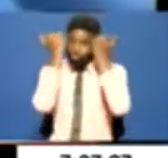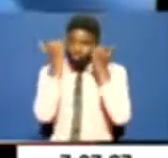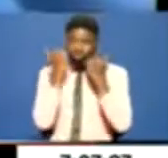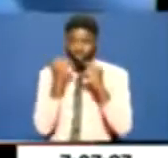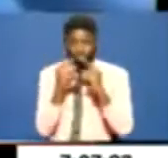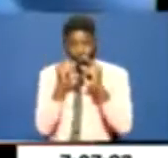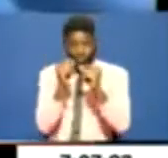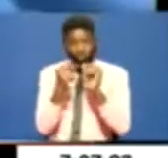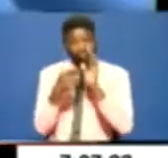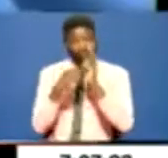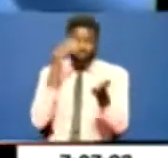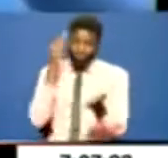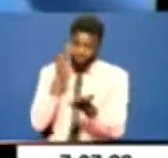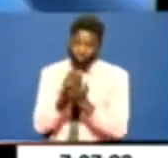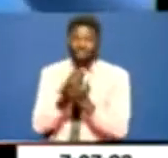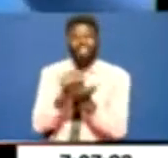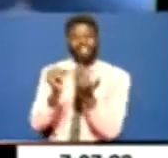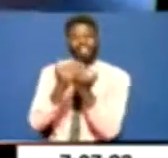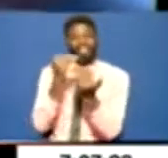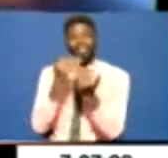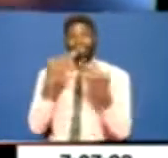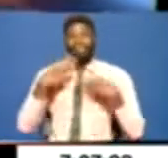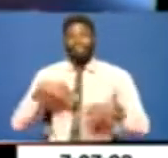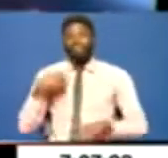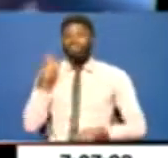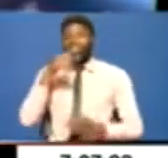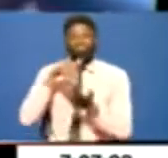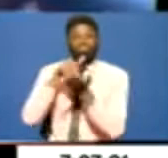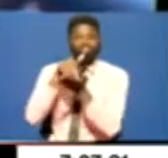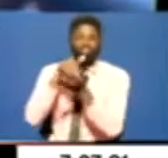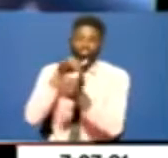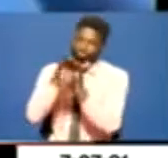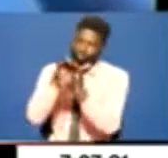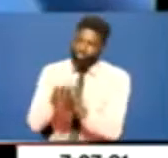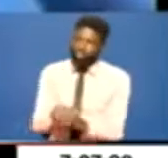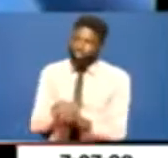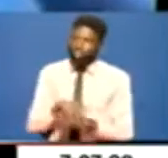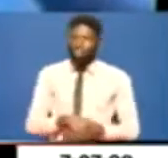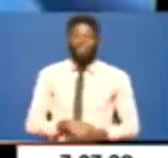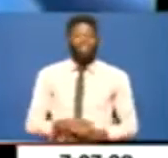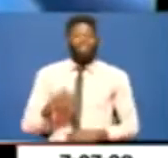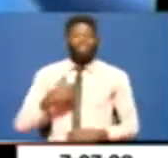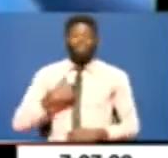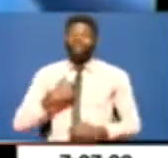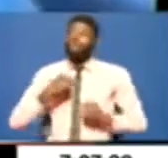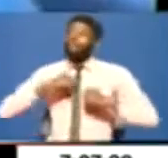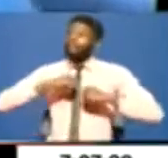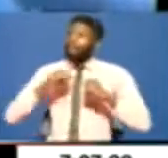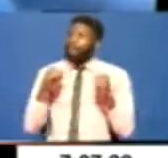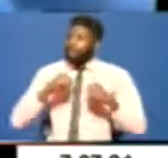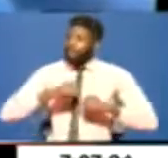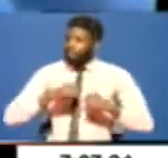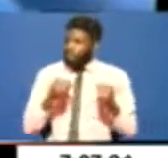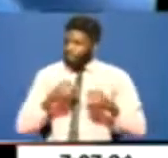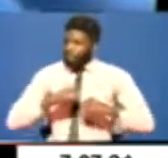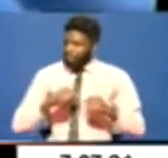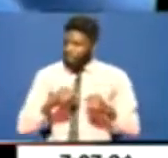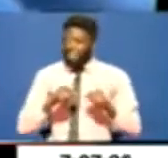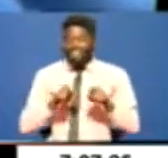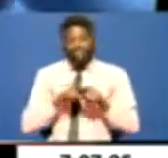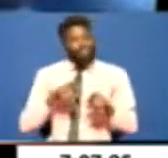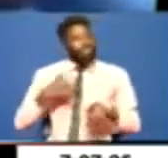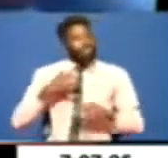wanyonge. I am very happy and content with the legal logic that the court used